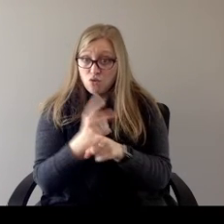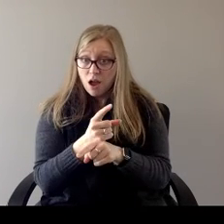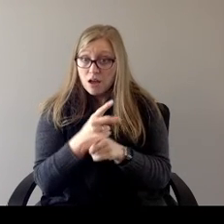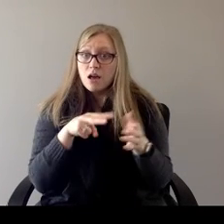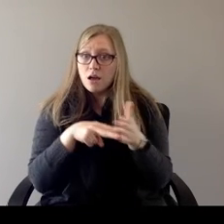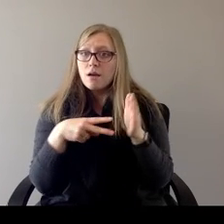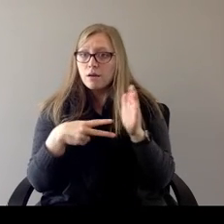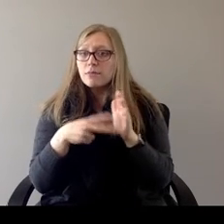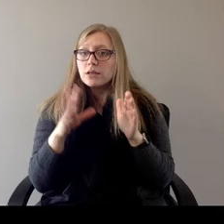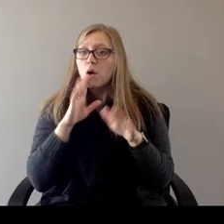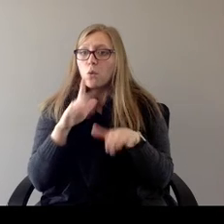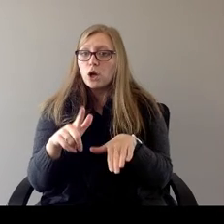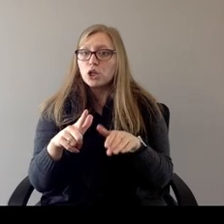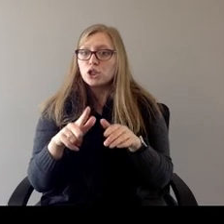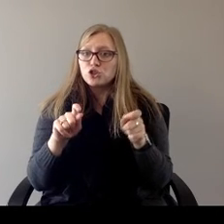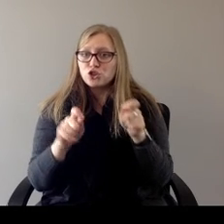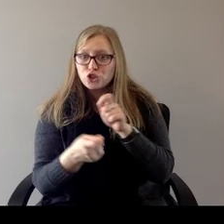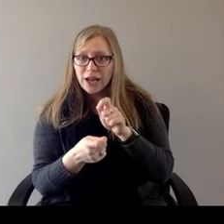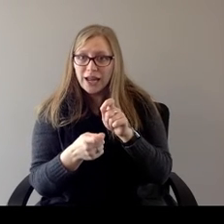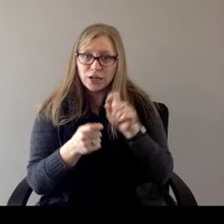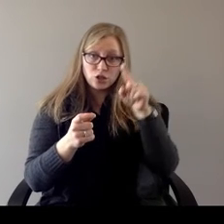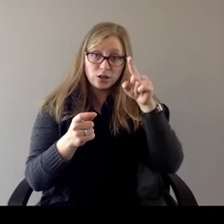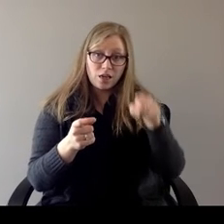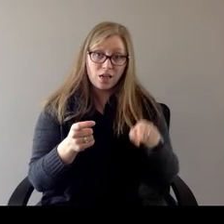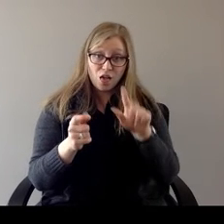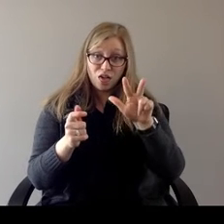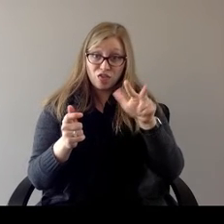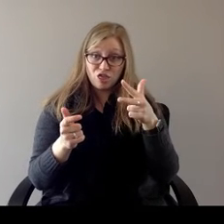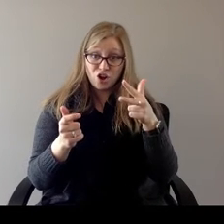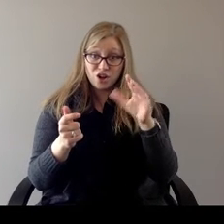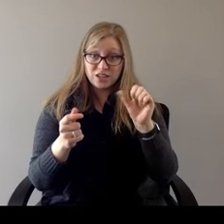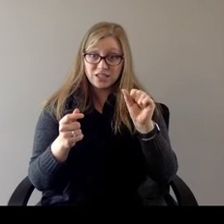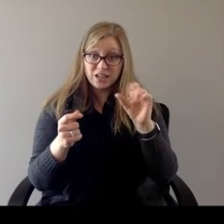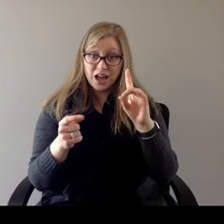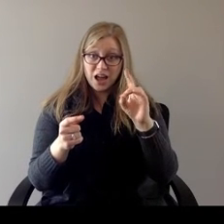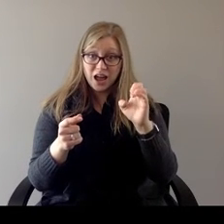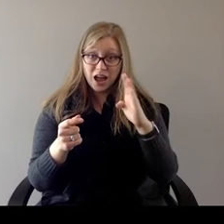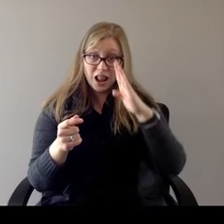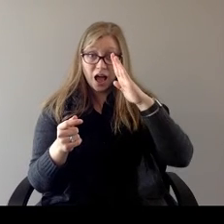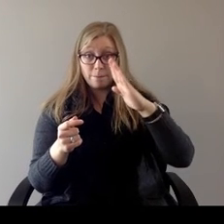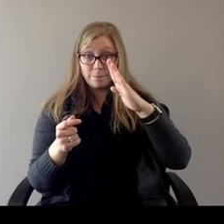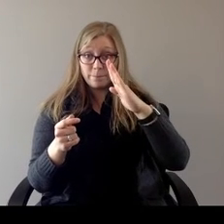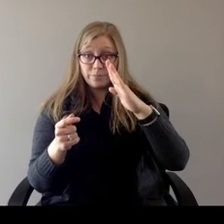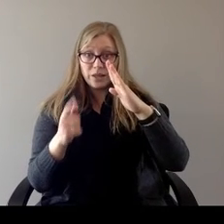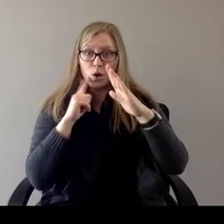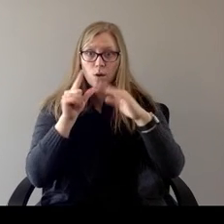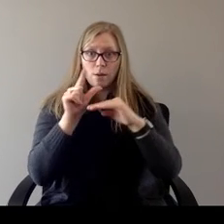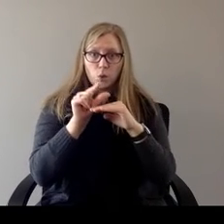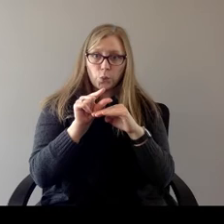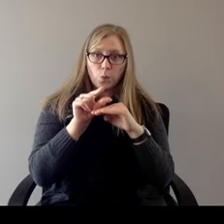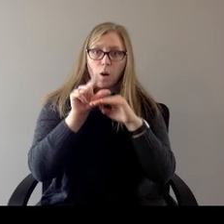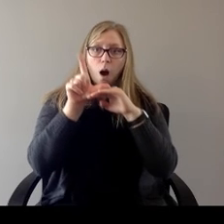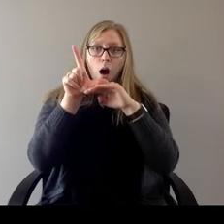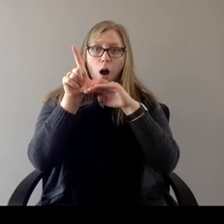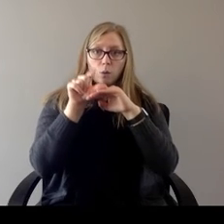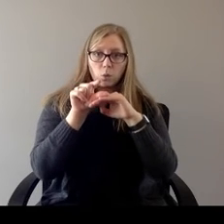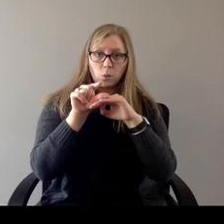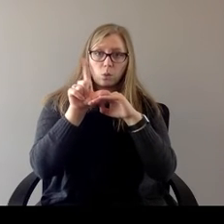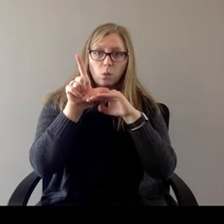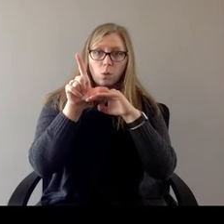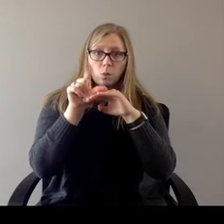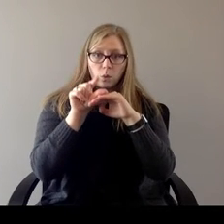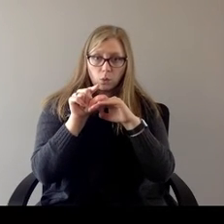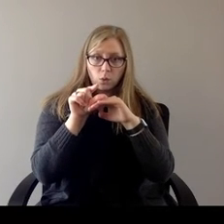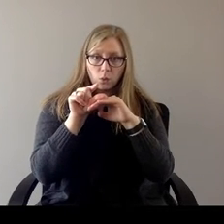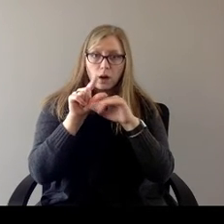changing the length of that other side. But once I fix that angle to a specific length, let's say I said this angle is going to